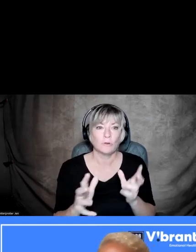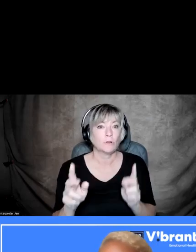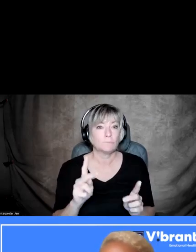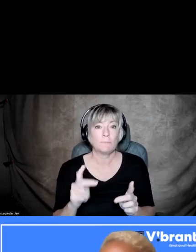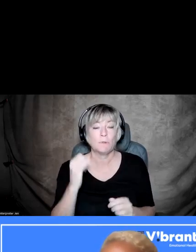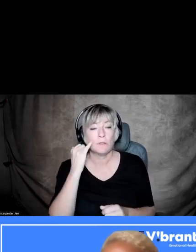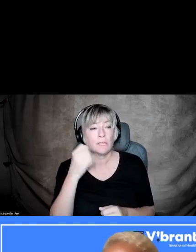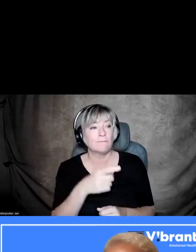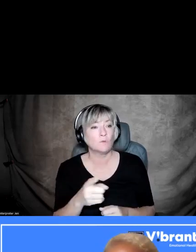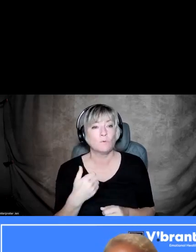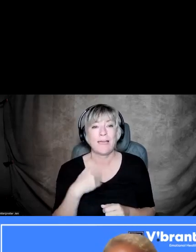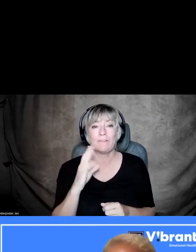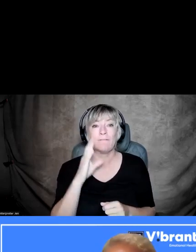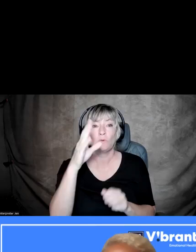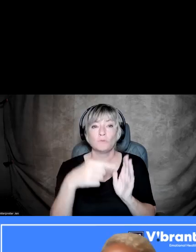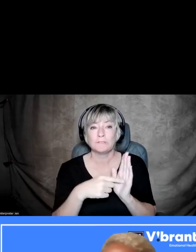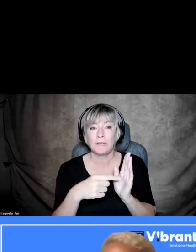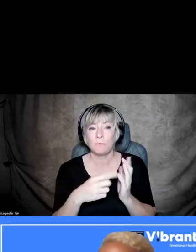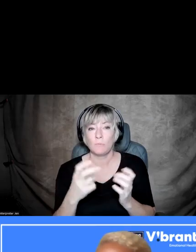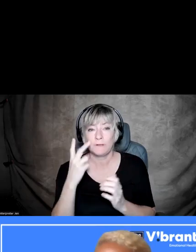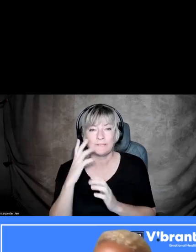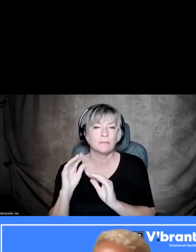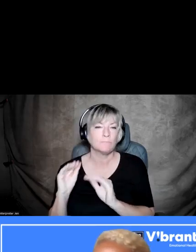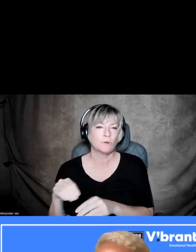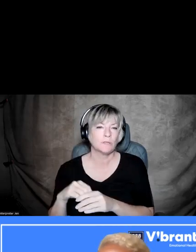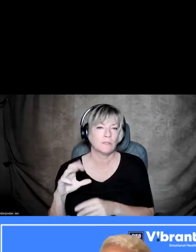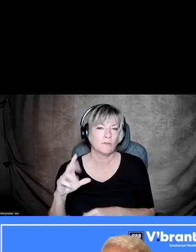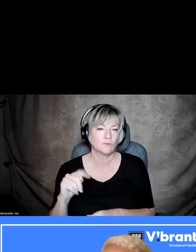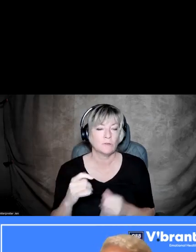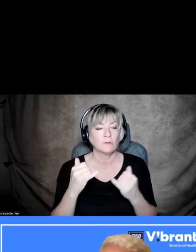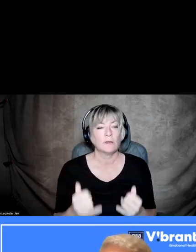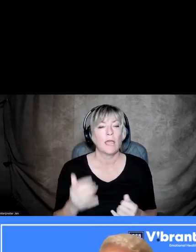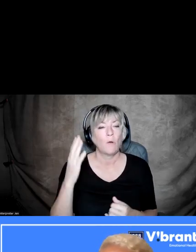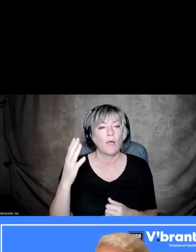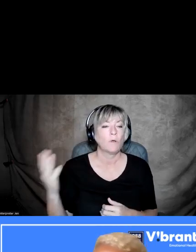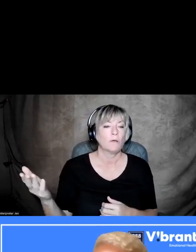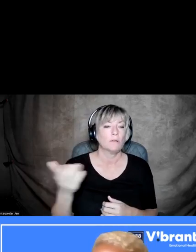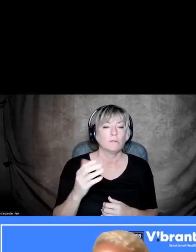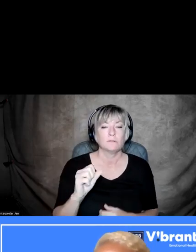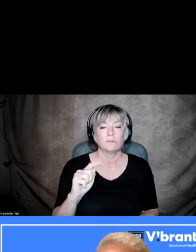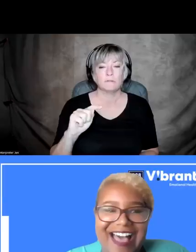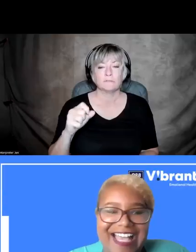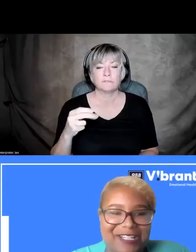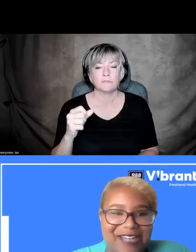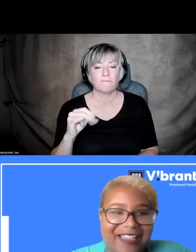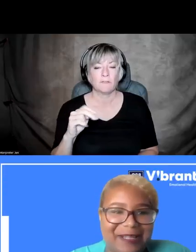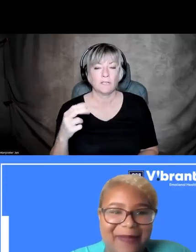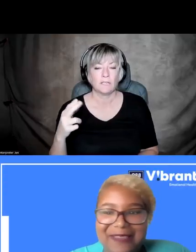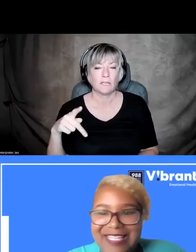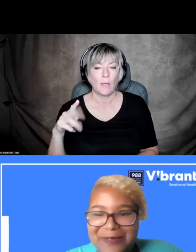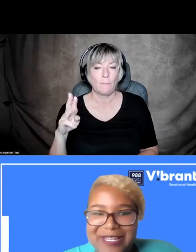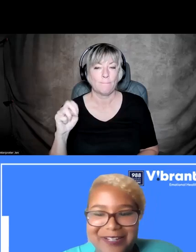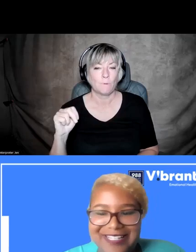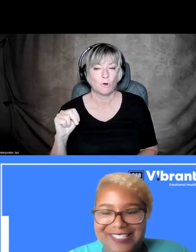have a future example they want to see around Medicaid. So with that, I'm going to bring in Stephanie Hepburn to tell